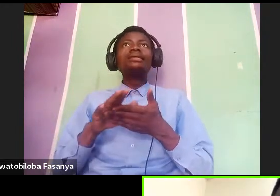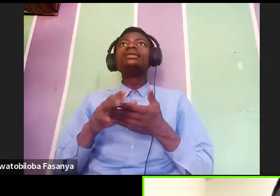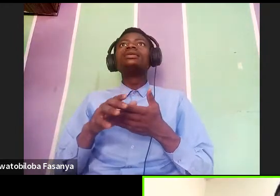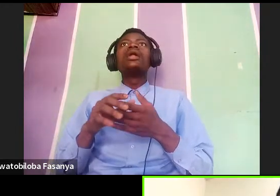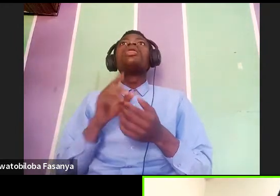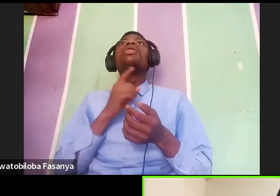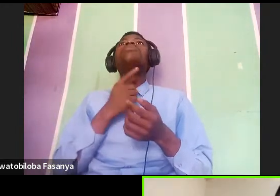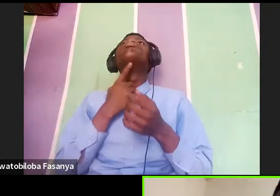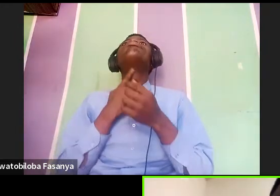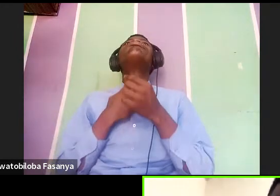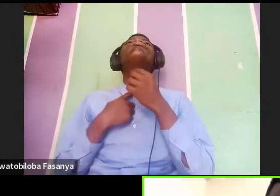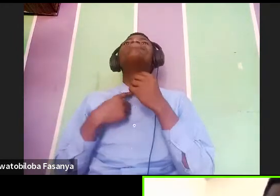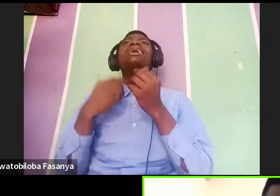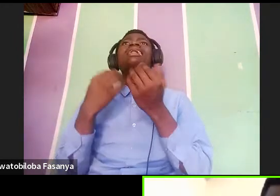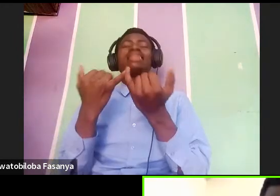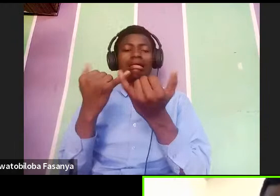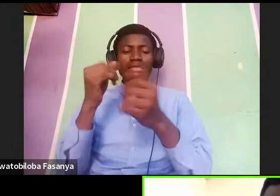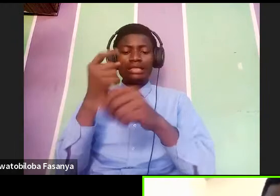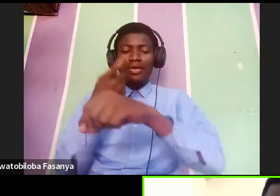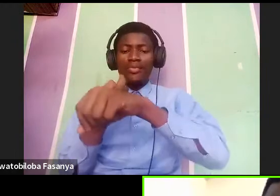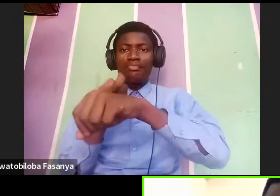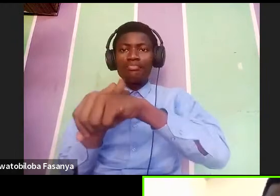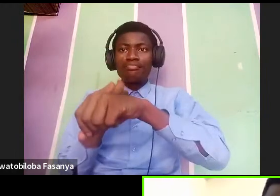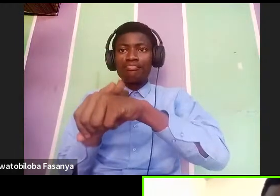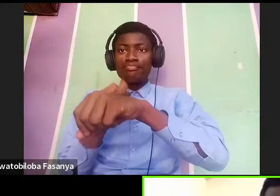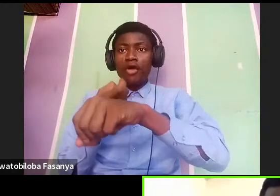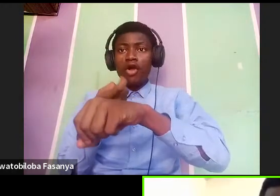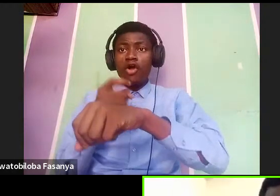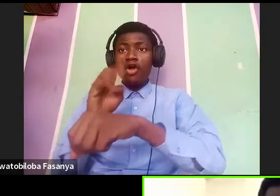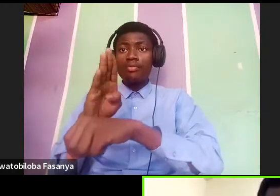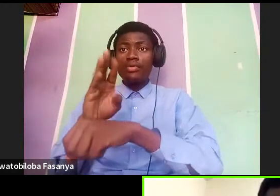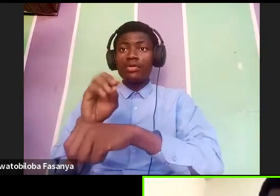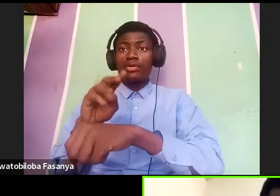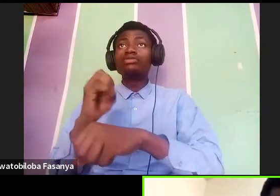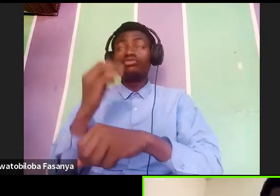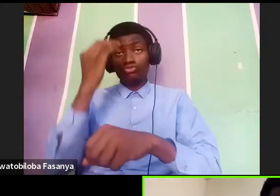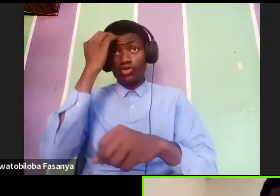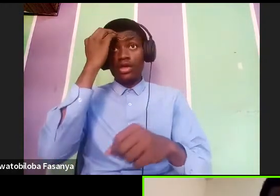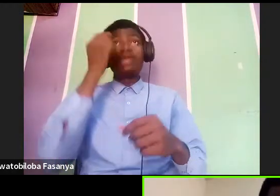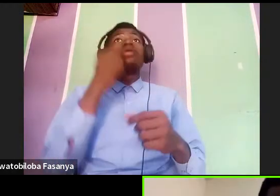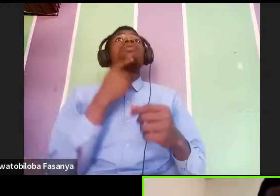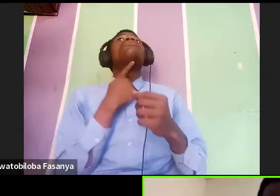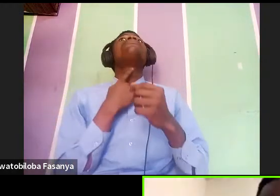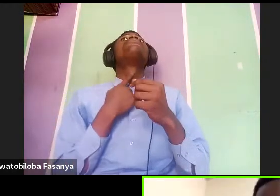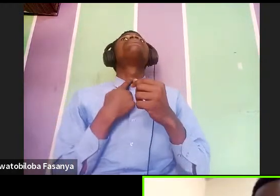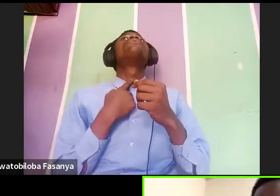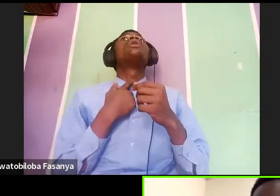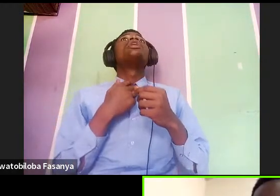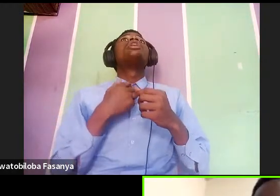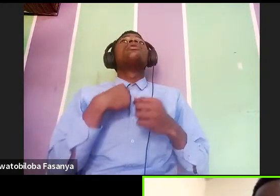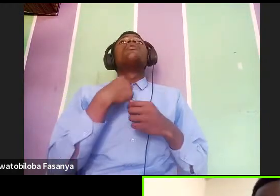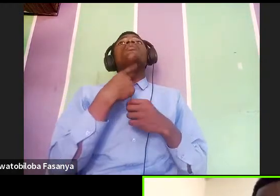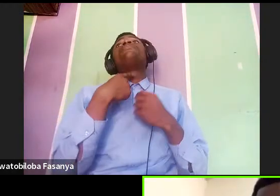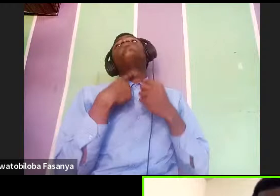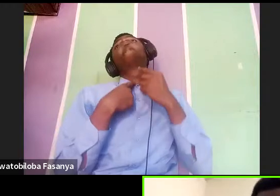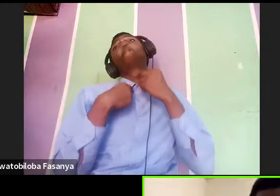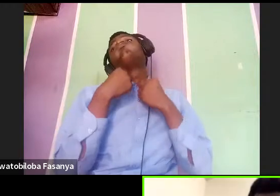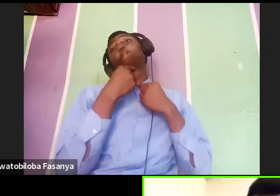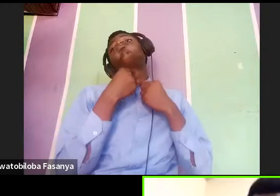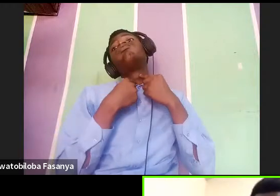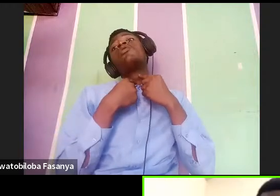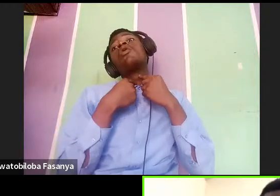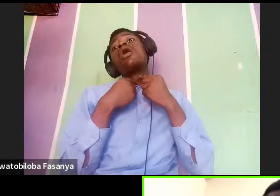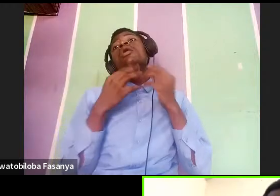the bone actually goes into the airways in your throat. And the first thing is to encourage people to